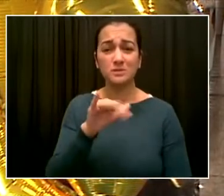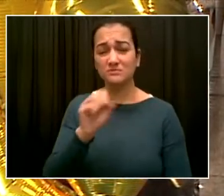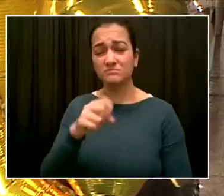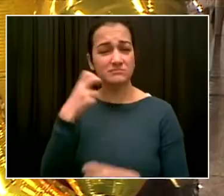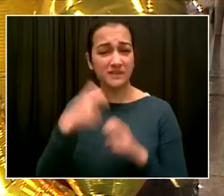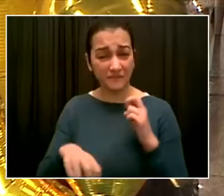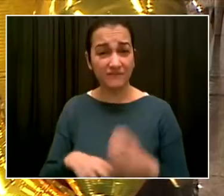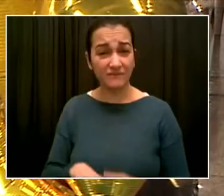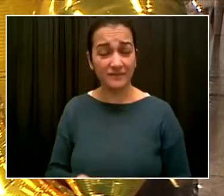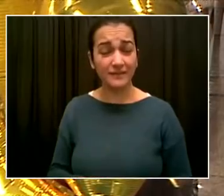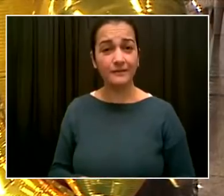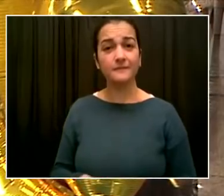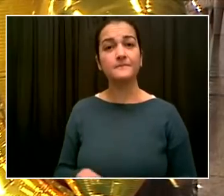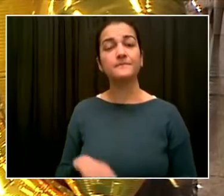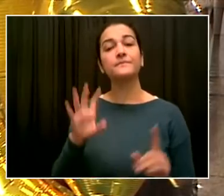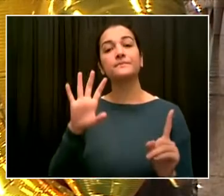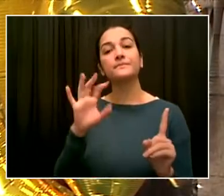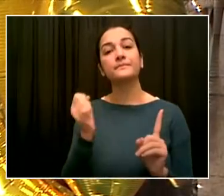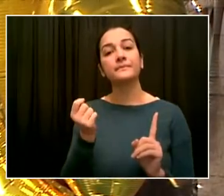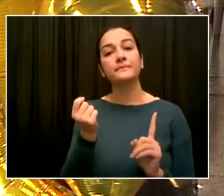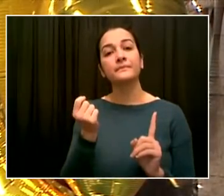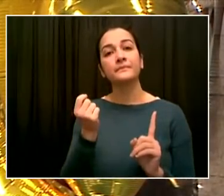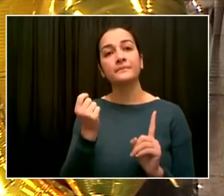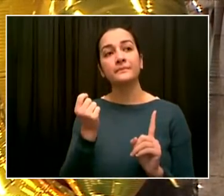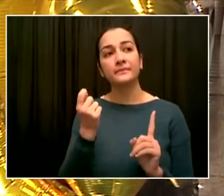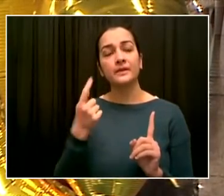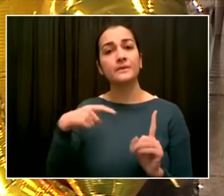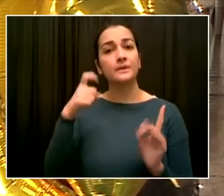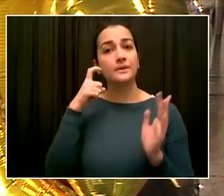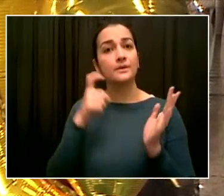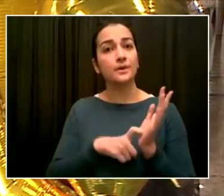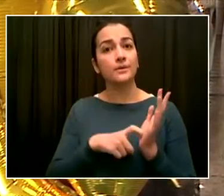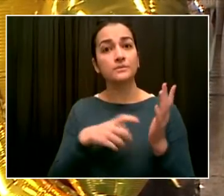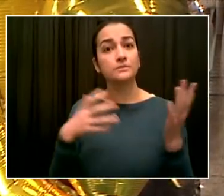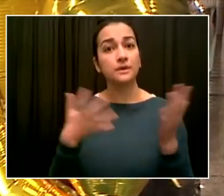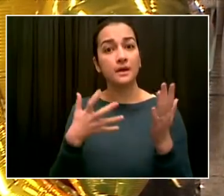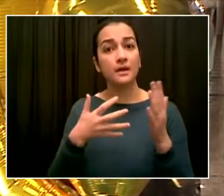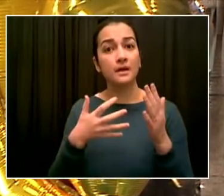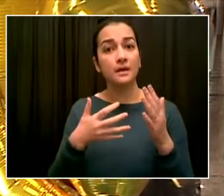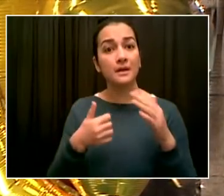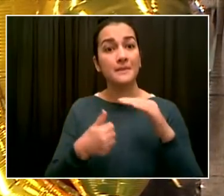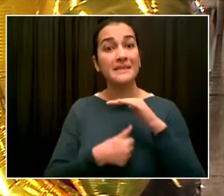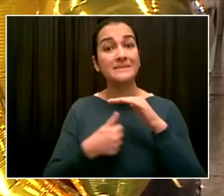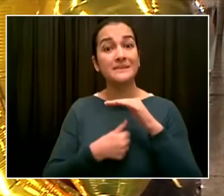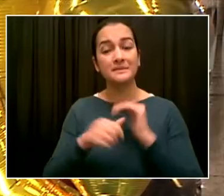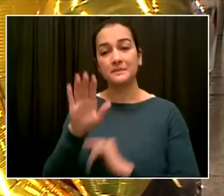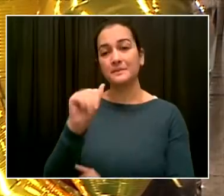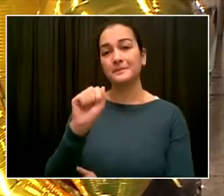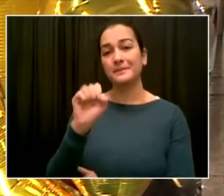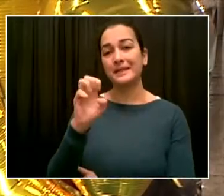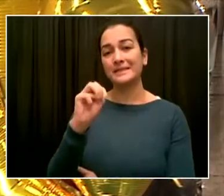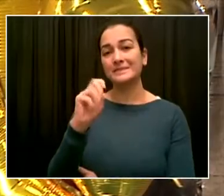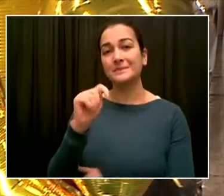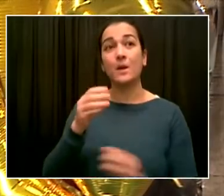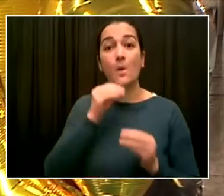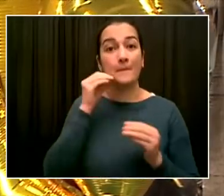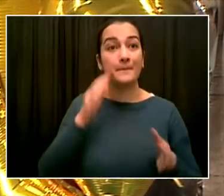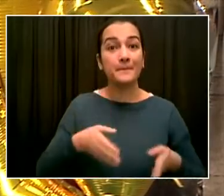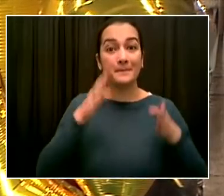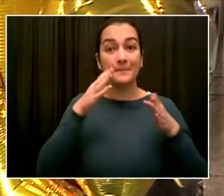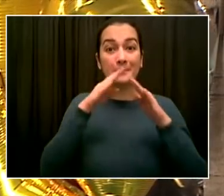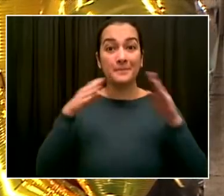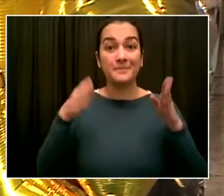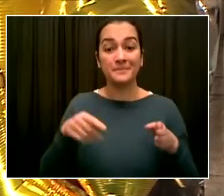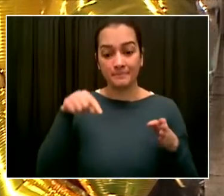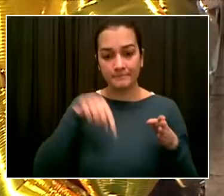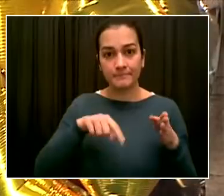real damage, serious damage to people's basements. In a few cases, first floors, but overwhelmingly it was just basements. We're working to